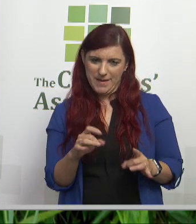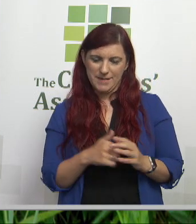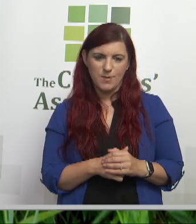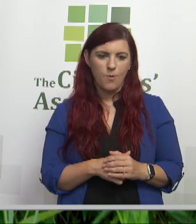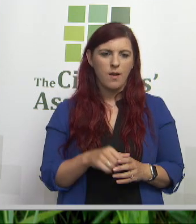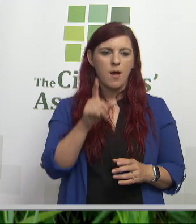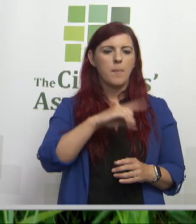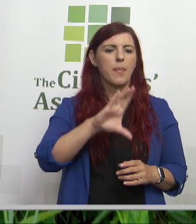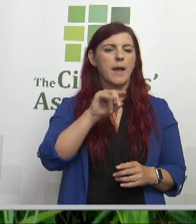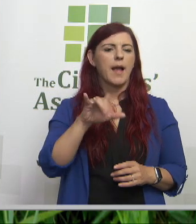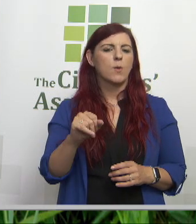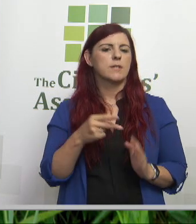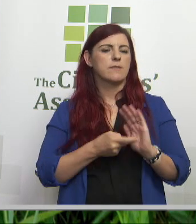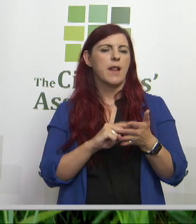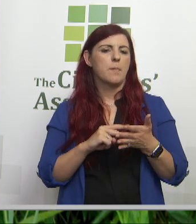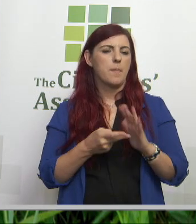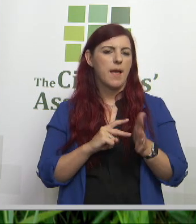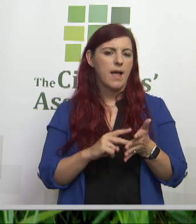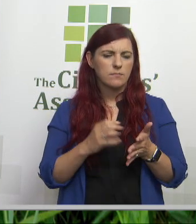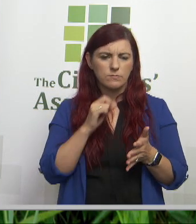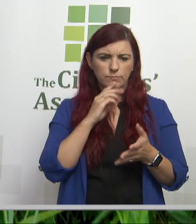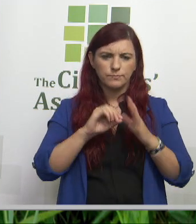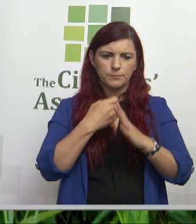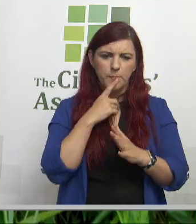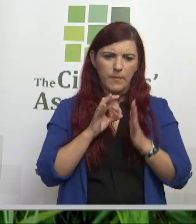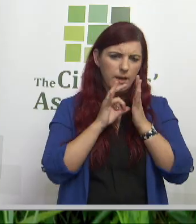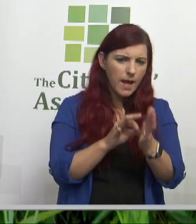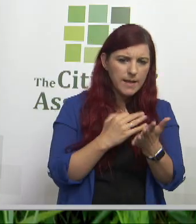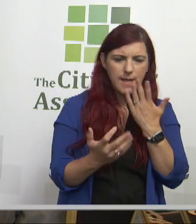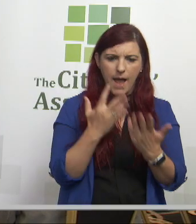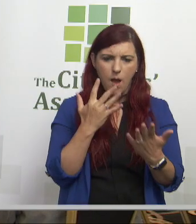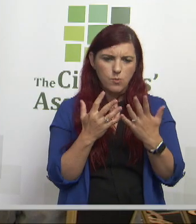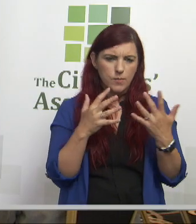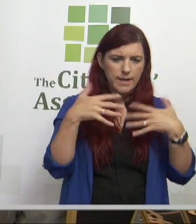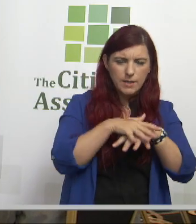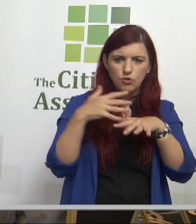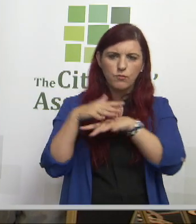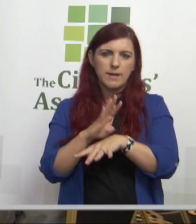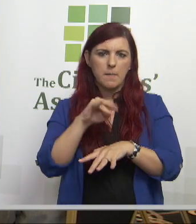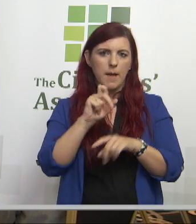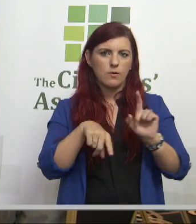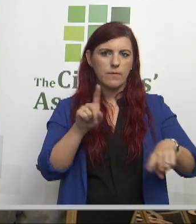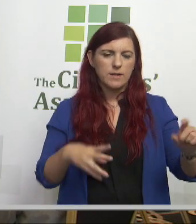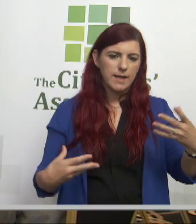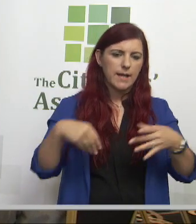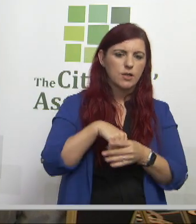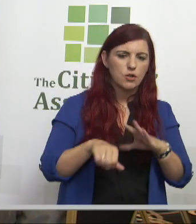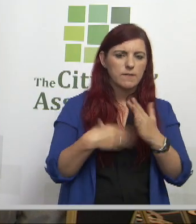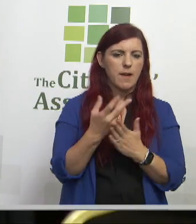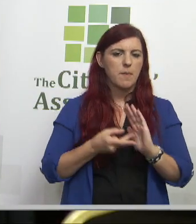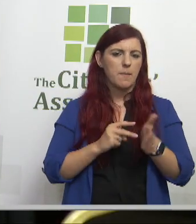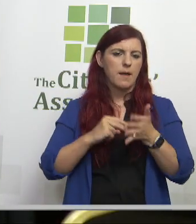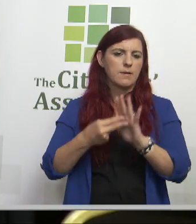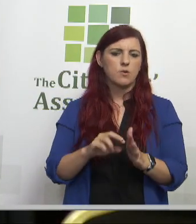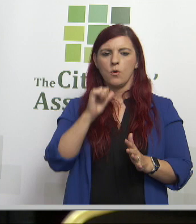plan, for example, there's not any guidelines on how you integrate biodiversity properly into your development plan. There's no